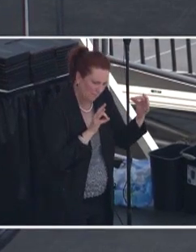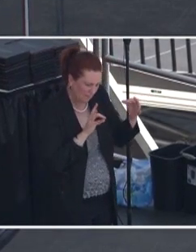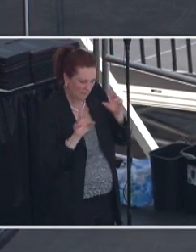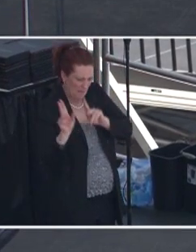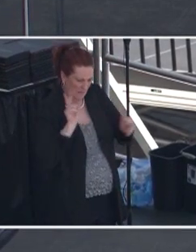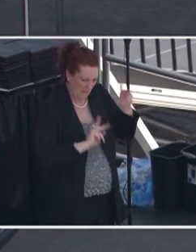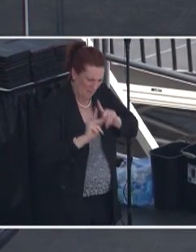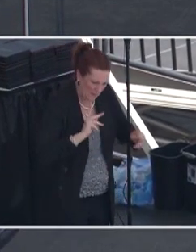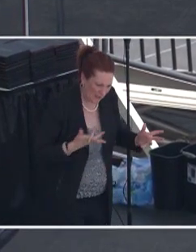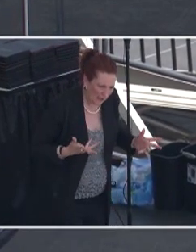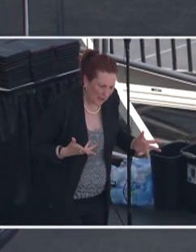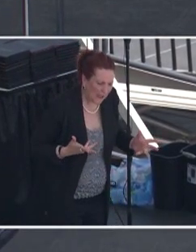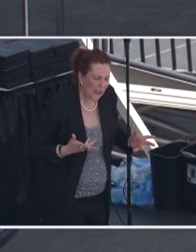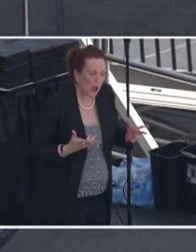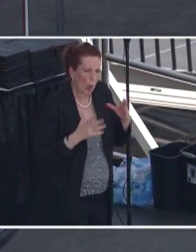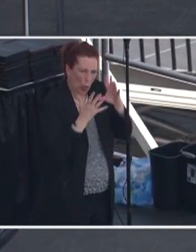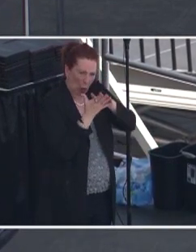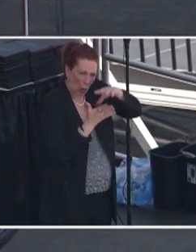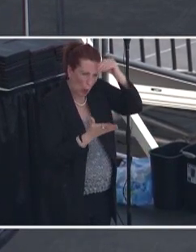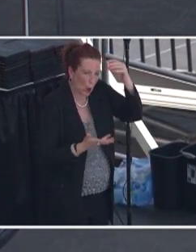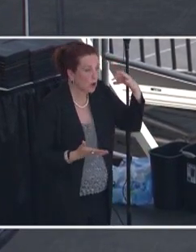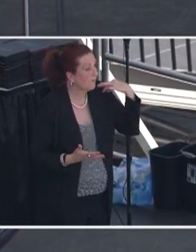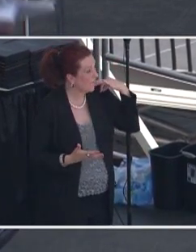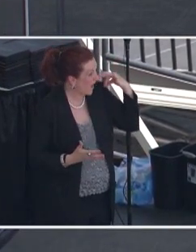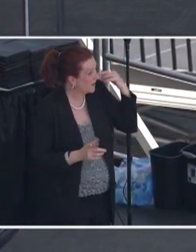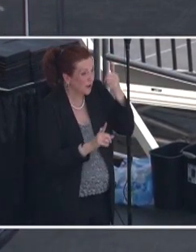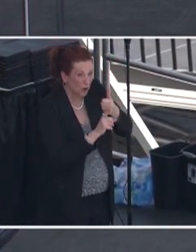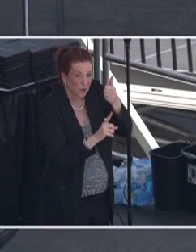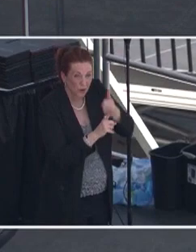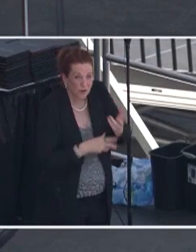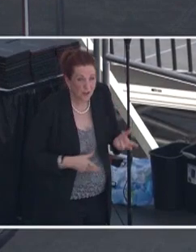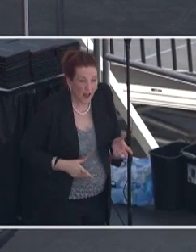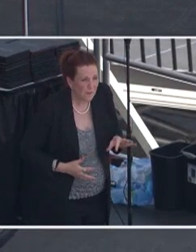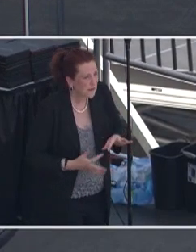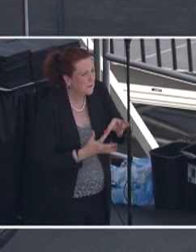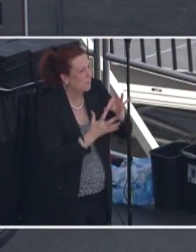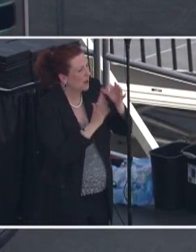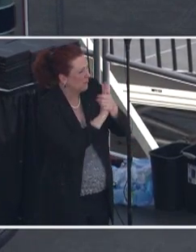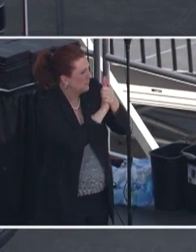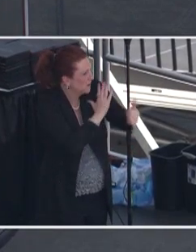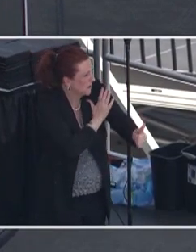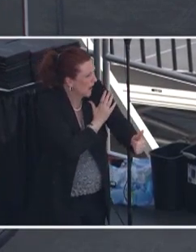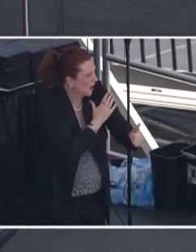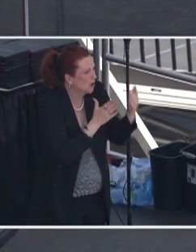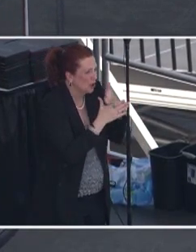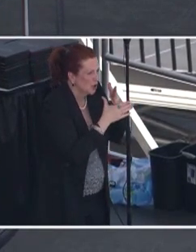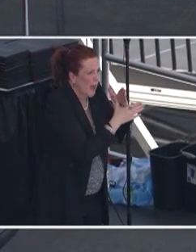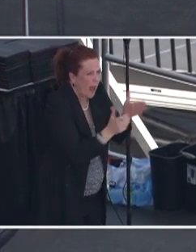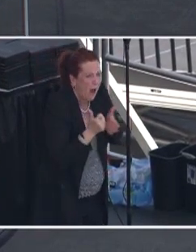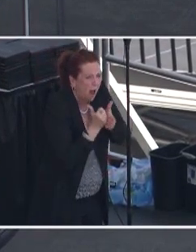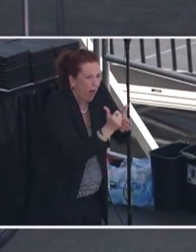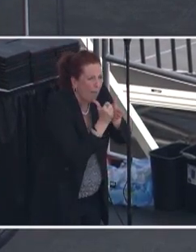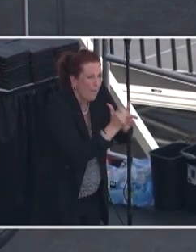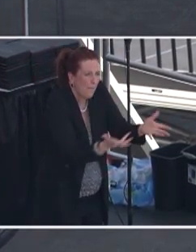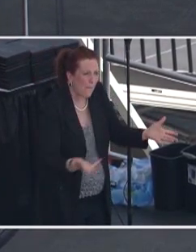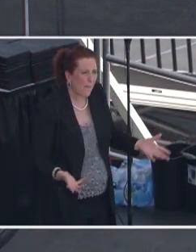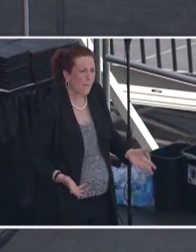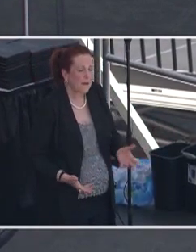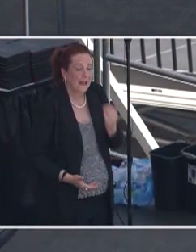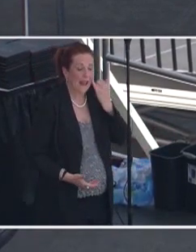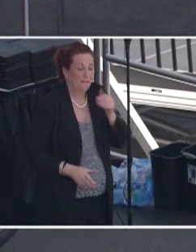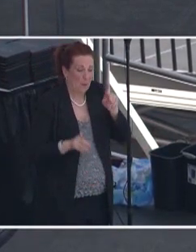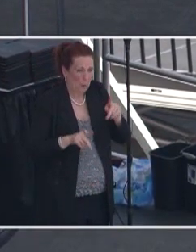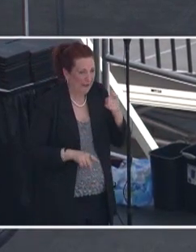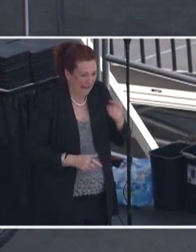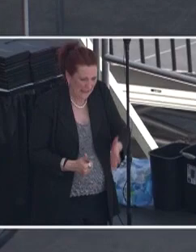volunteer. You all have a special talent. Share it with someone. Help someone in need. Be